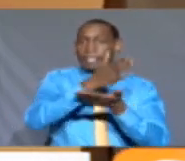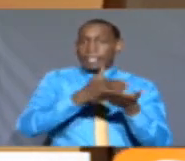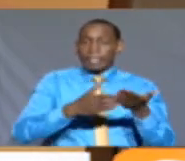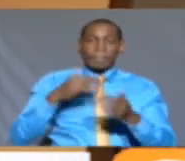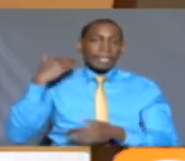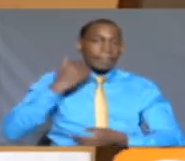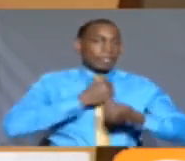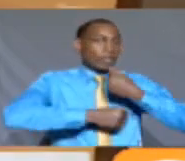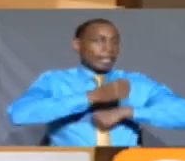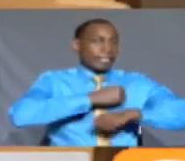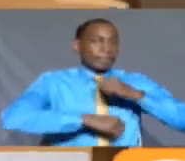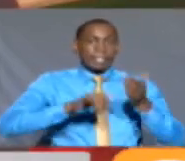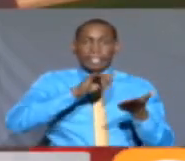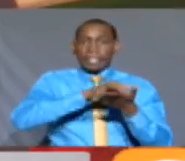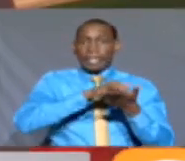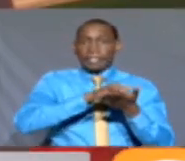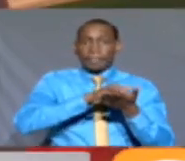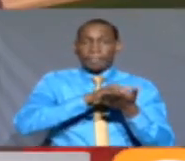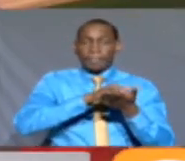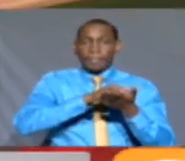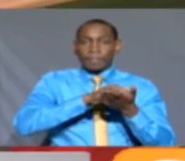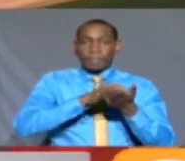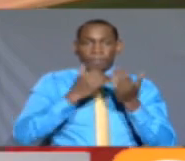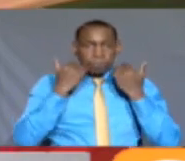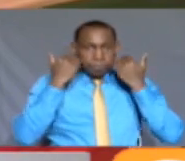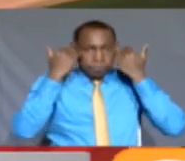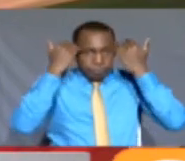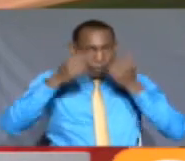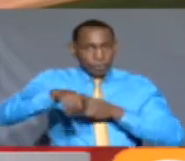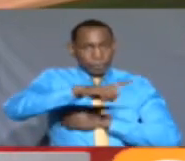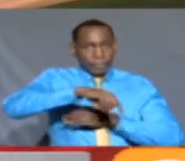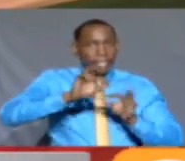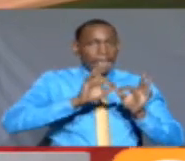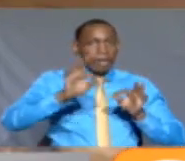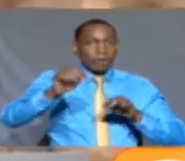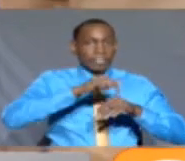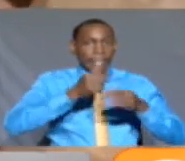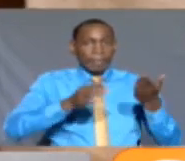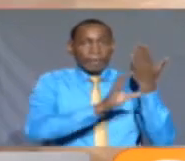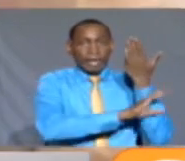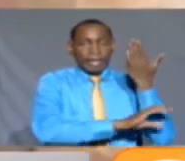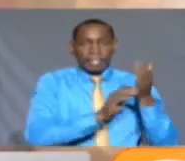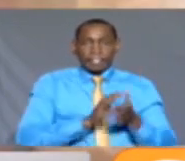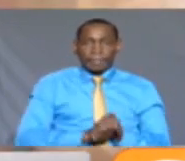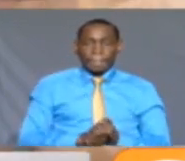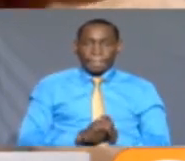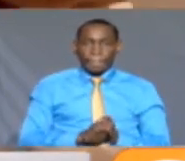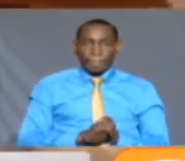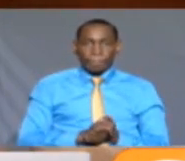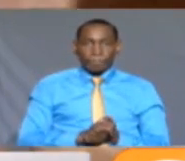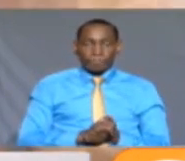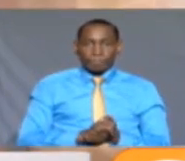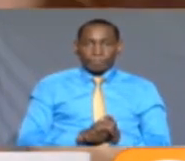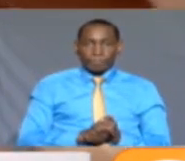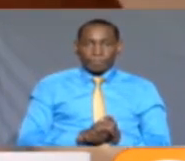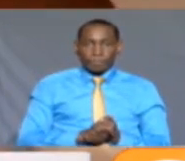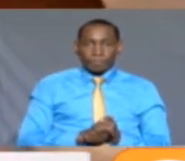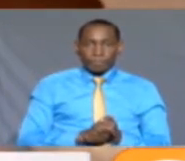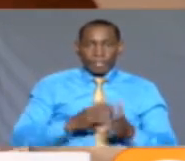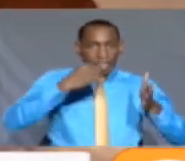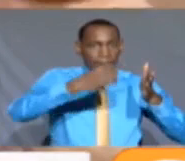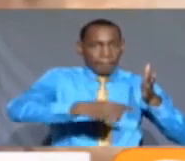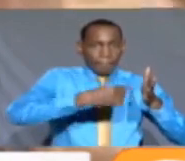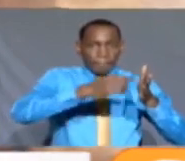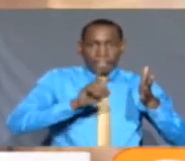some of the criminal activities that have stressed us for a long time in the country. Just press the sample on there. It's like a